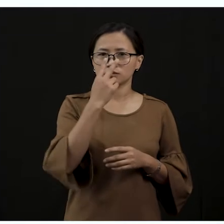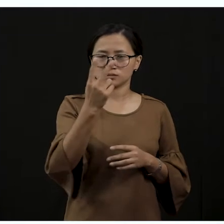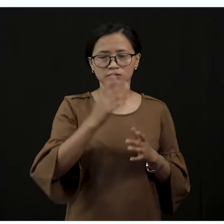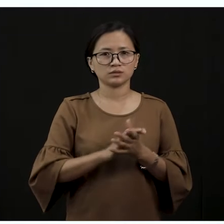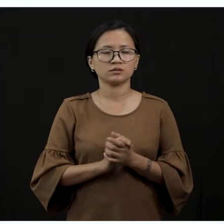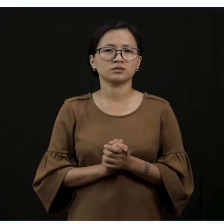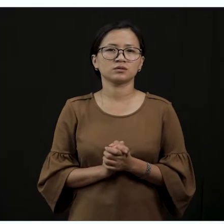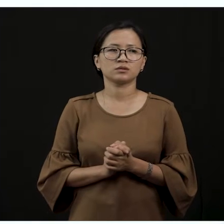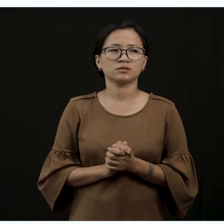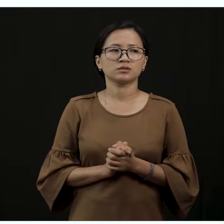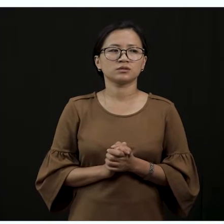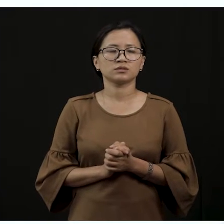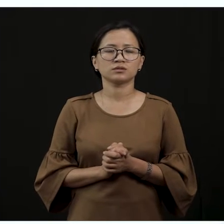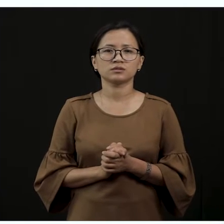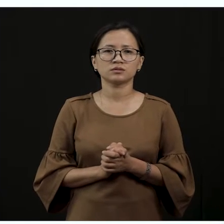here.